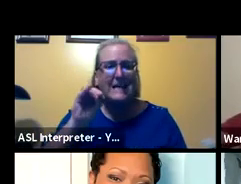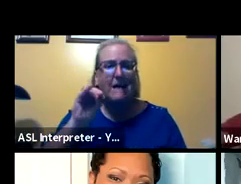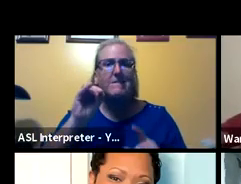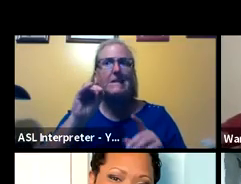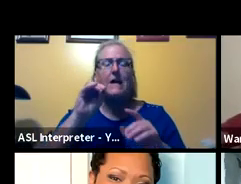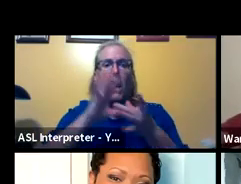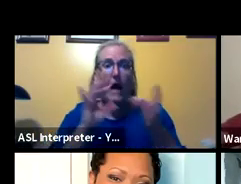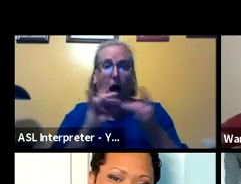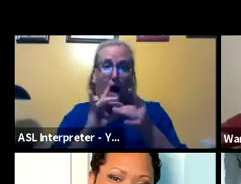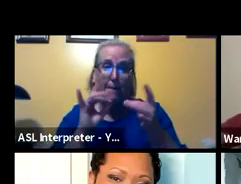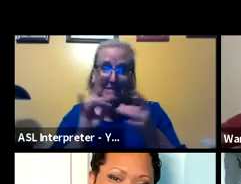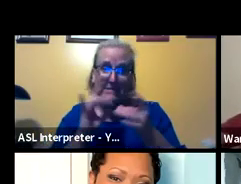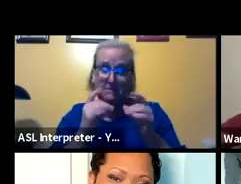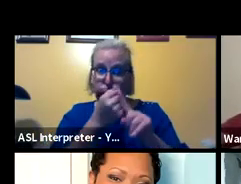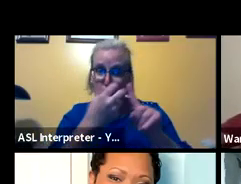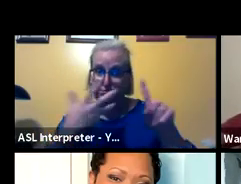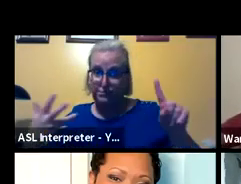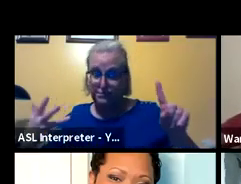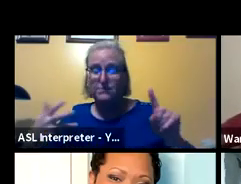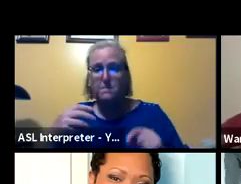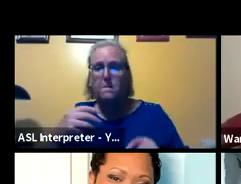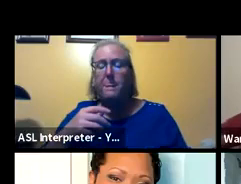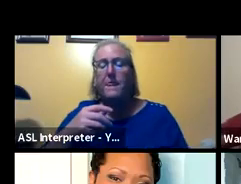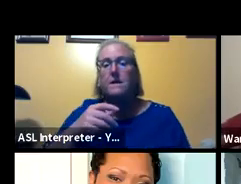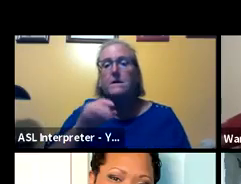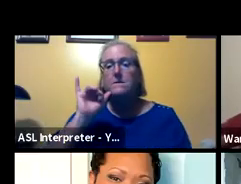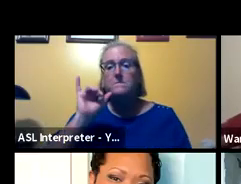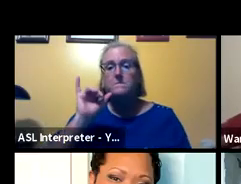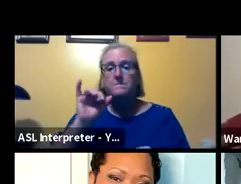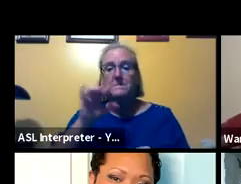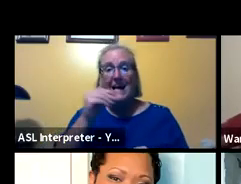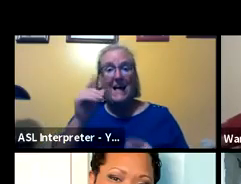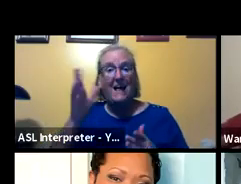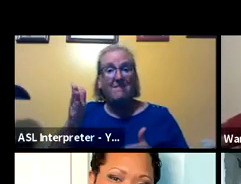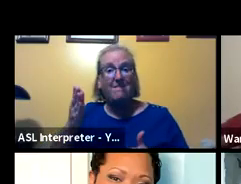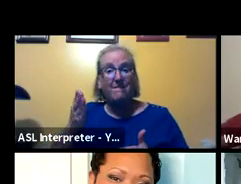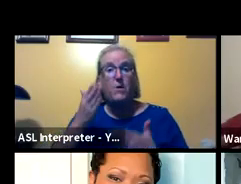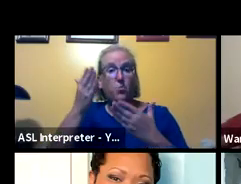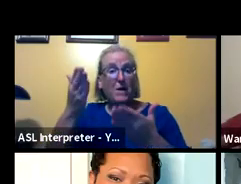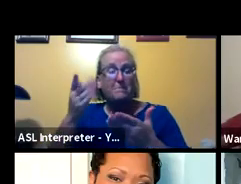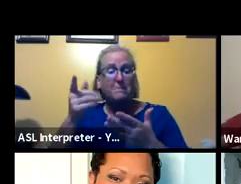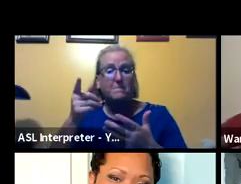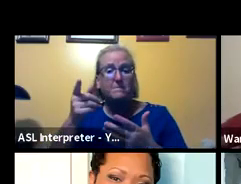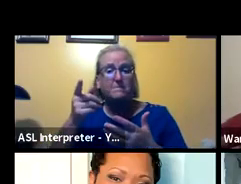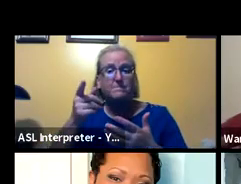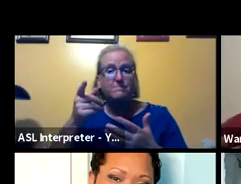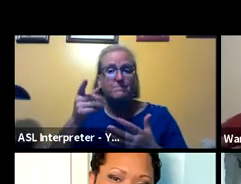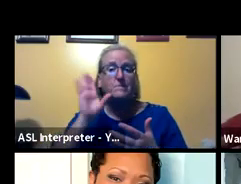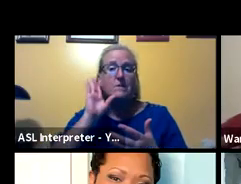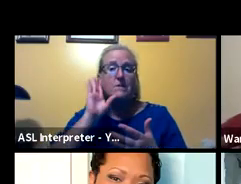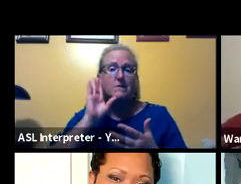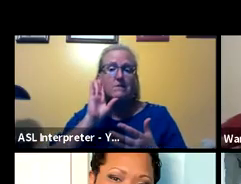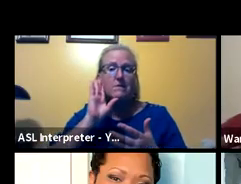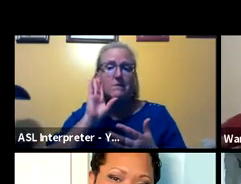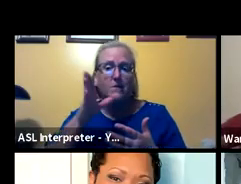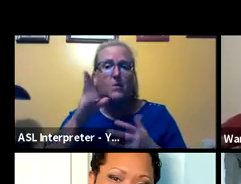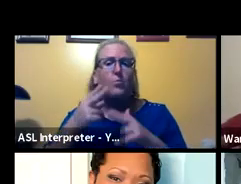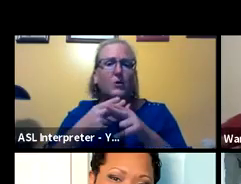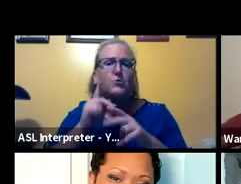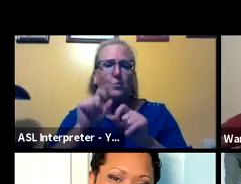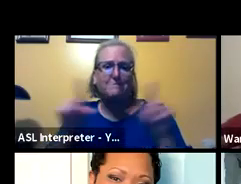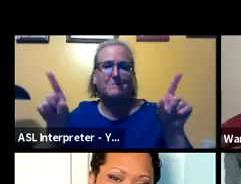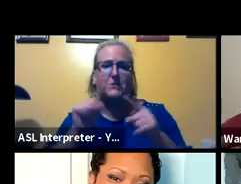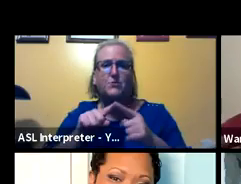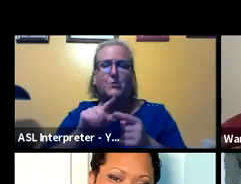will say that the survey recommendation, which is something that actually is about to go to the Academics and Equity